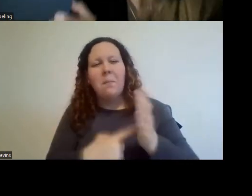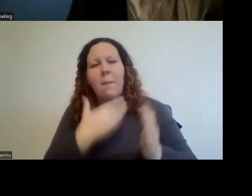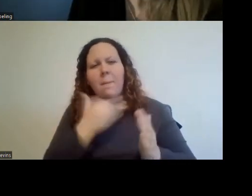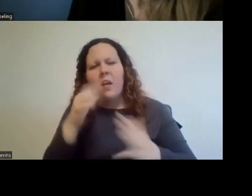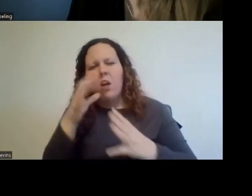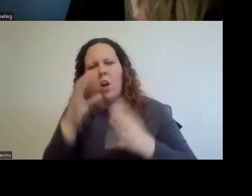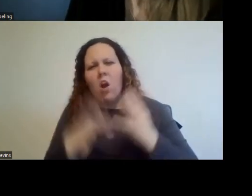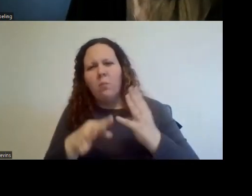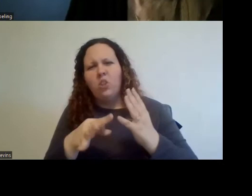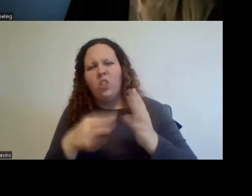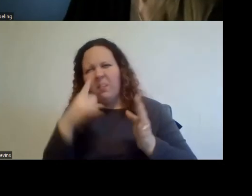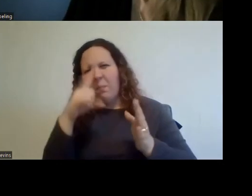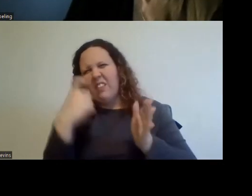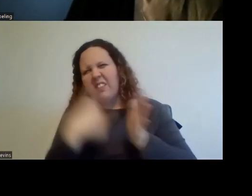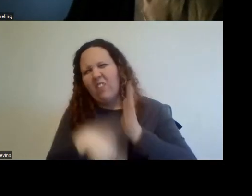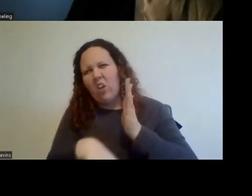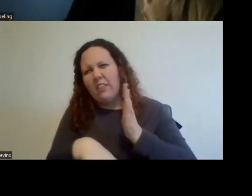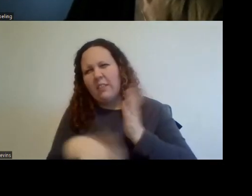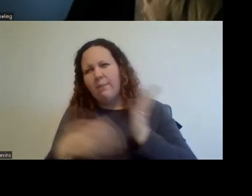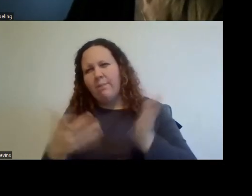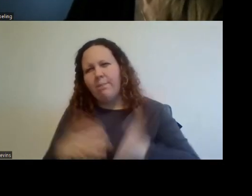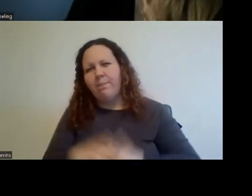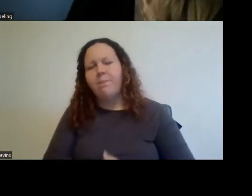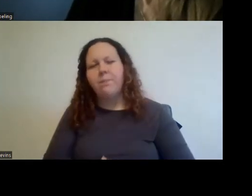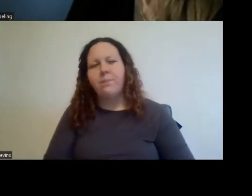of cost.